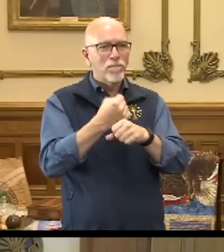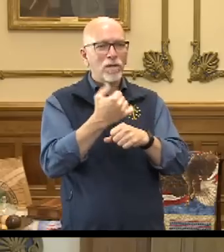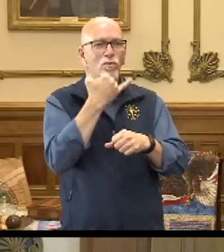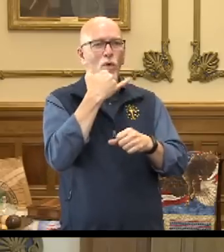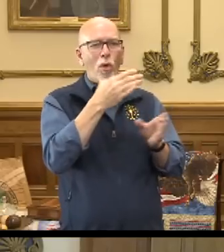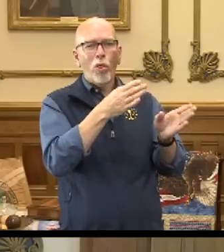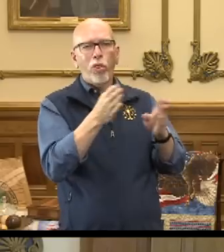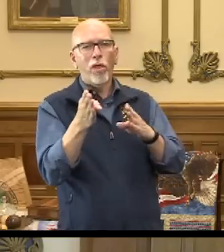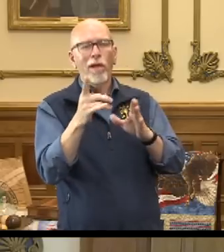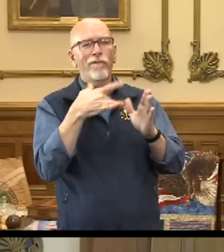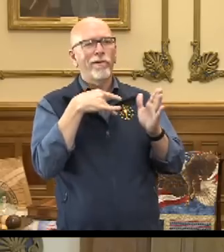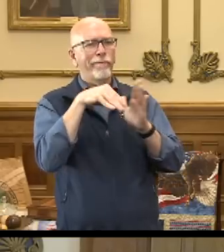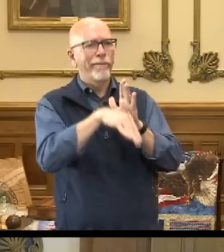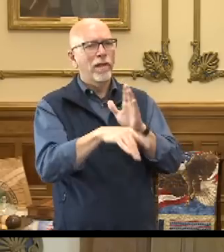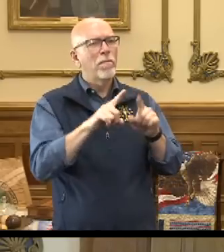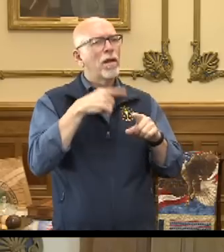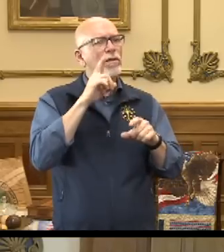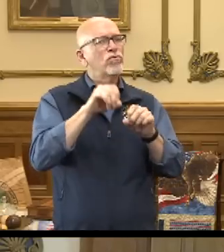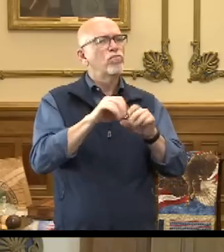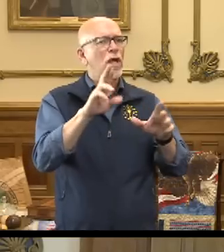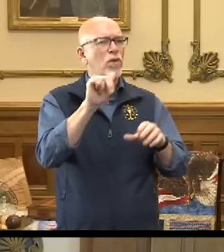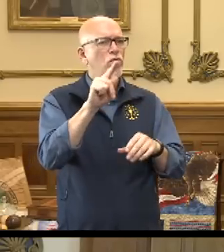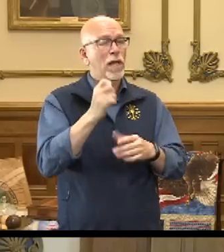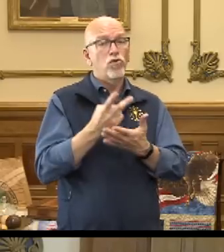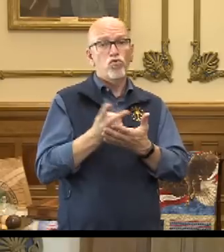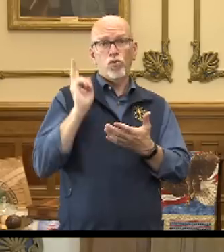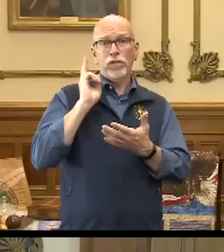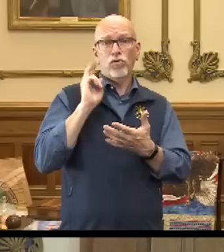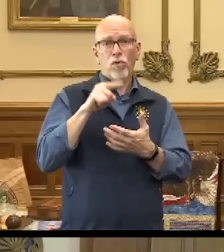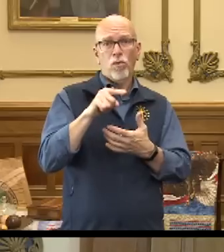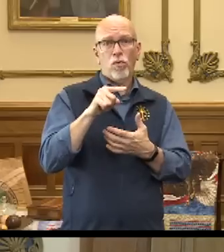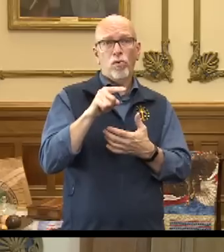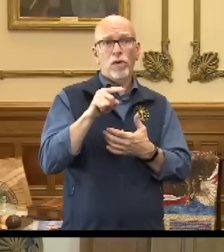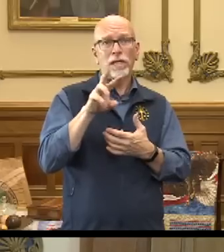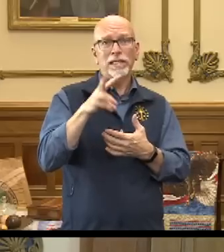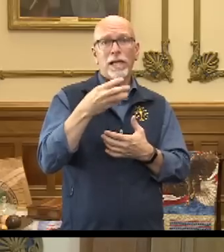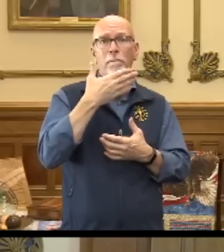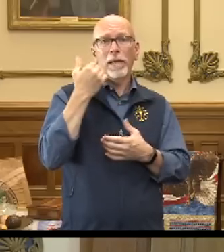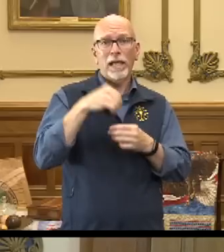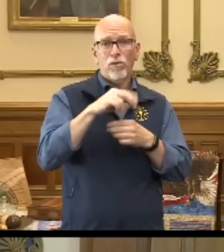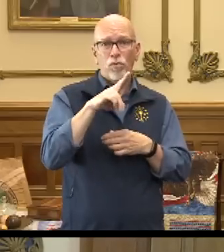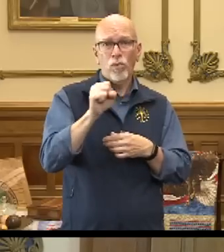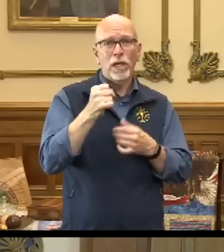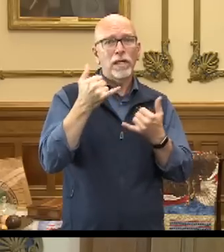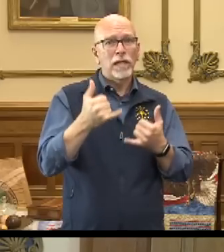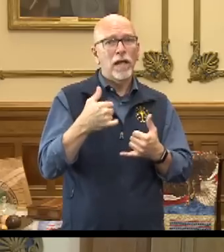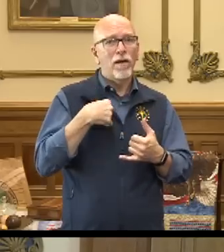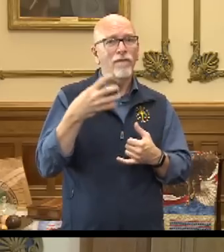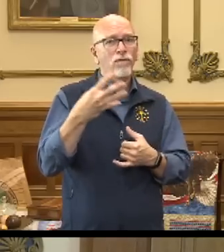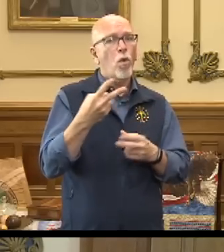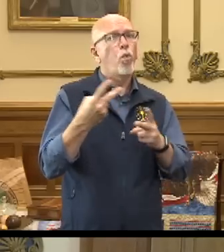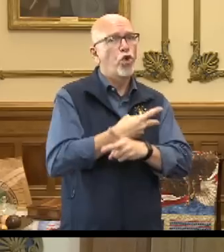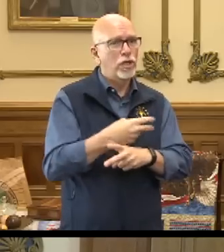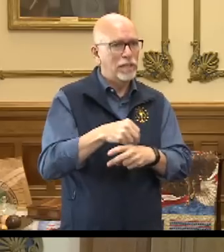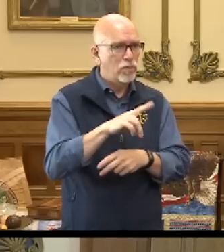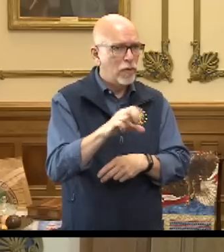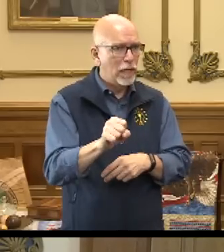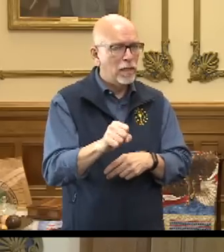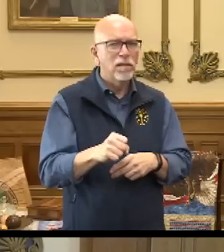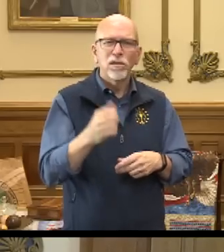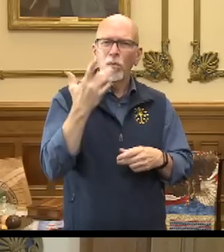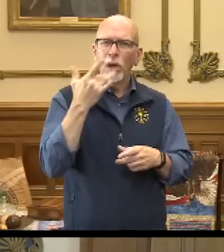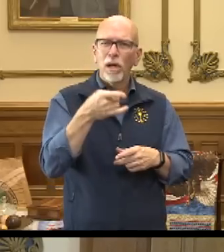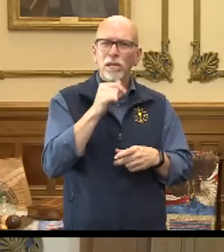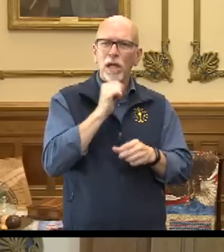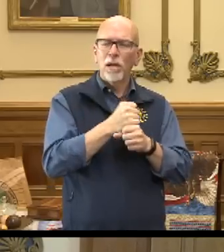but I want to ask specifically about spread rate. 2 weeks ago, it was 6th best in the country. Now it's 4th worst in the country. Yep. Why doesn't